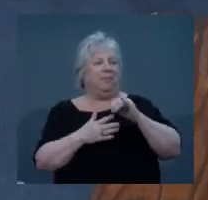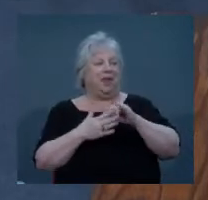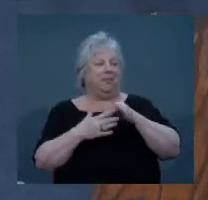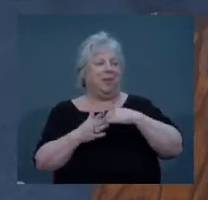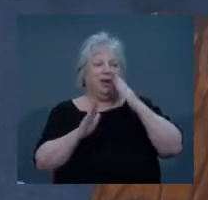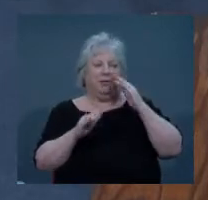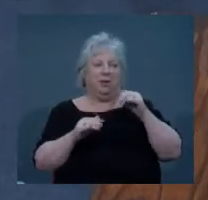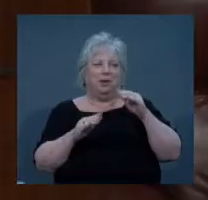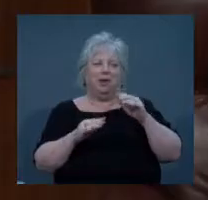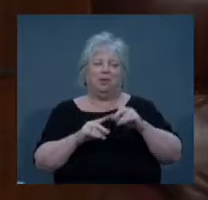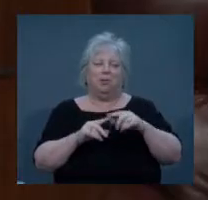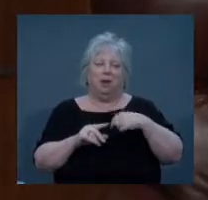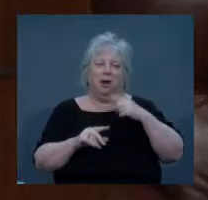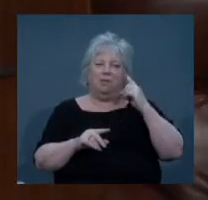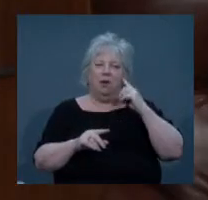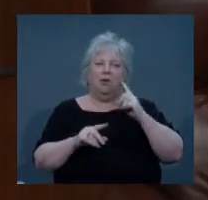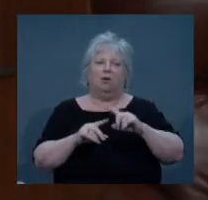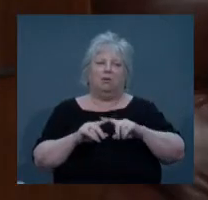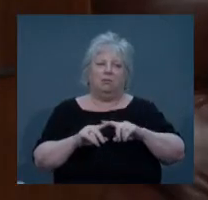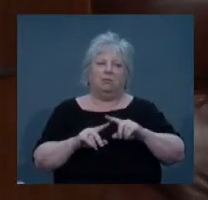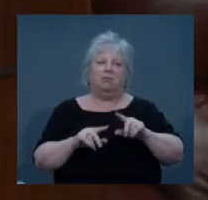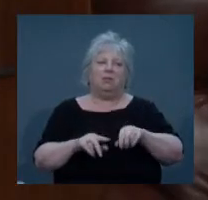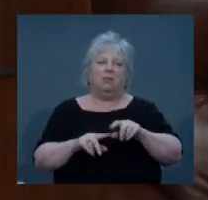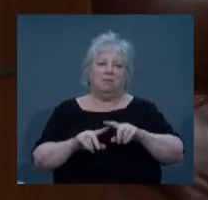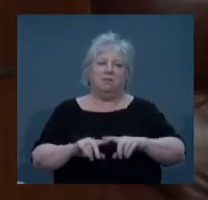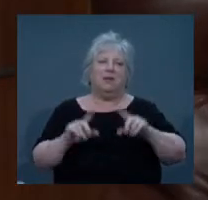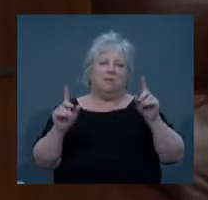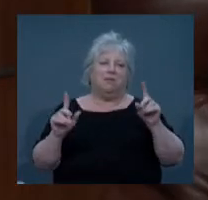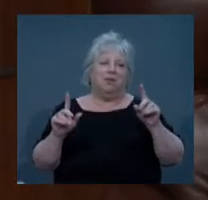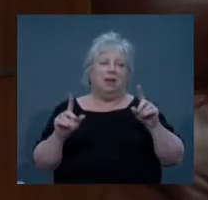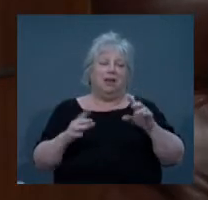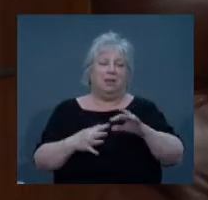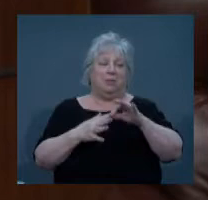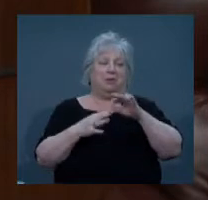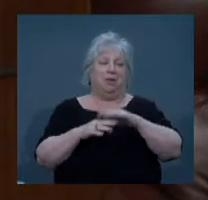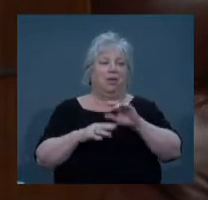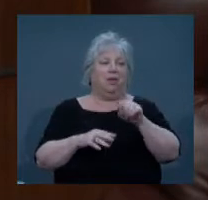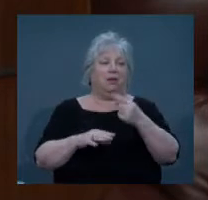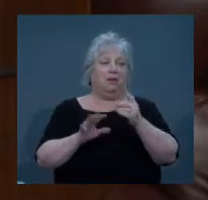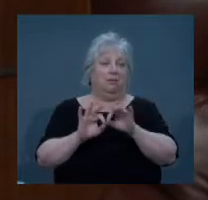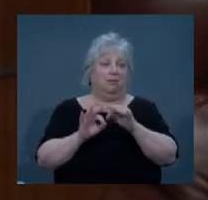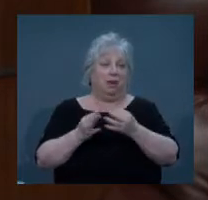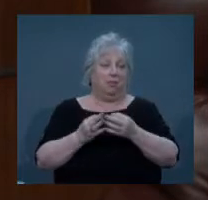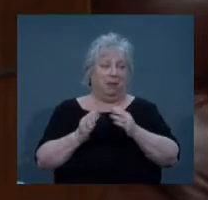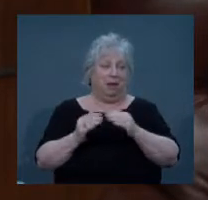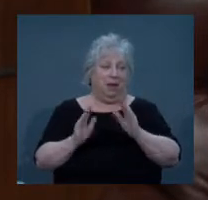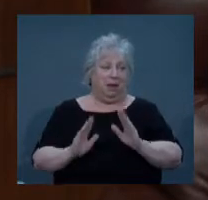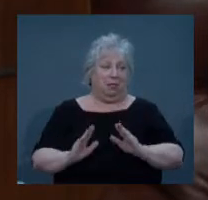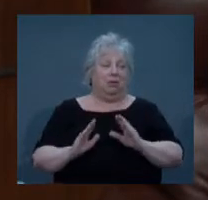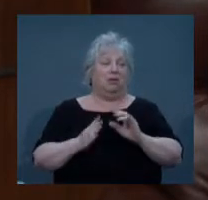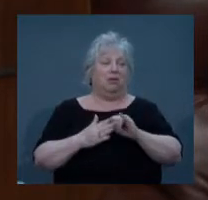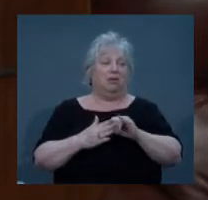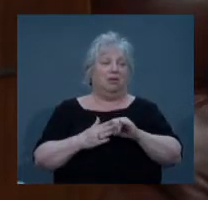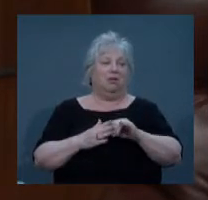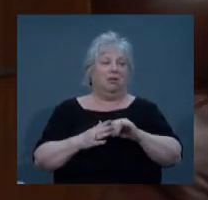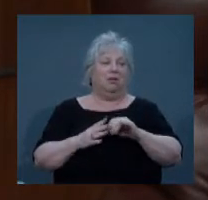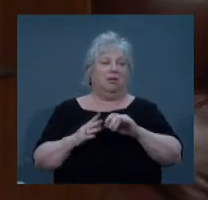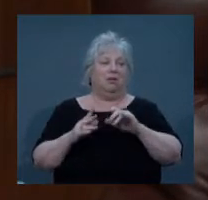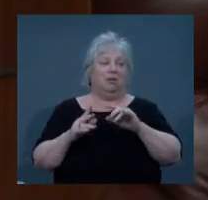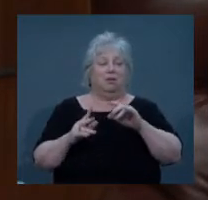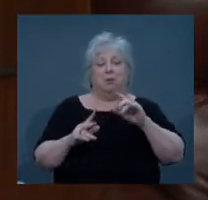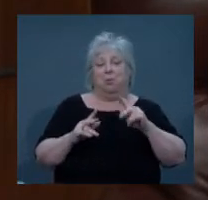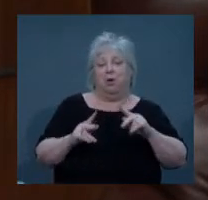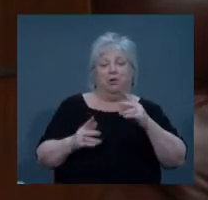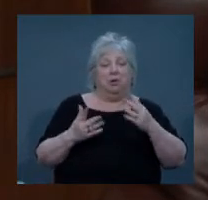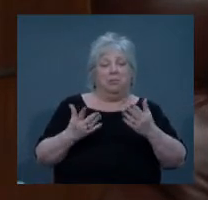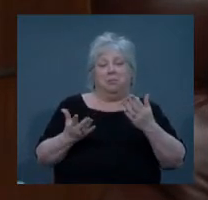would be, but I've heard to the contrary. Yeah. That especially on these single-family houses, that the person that house may not have